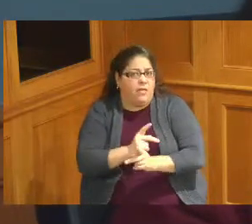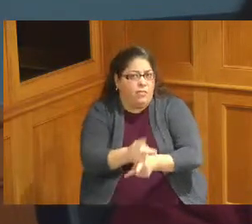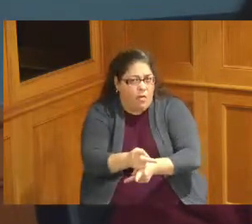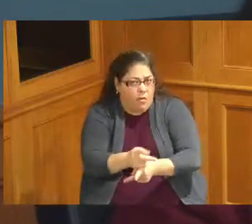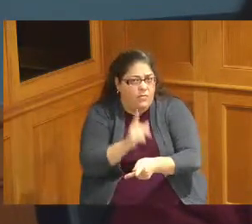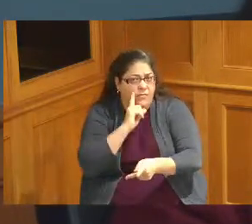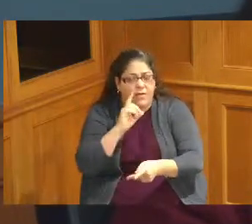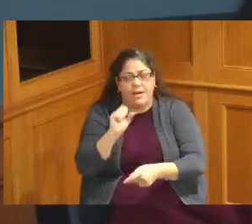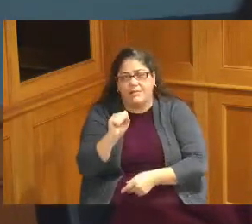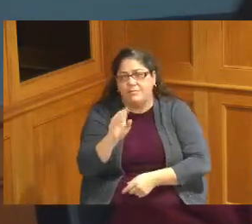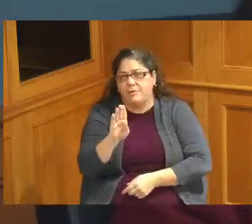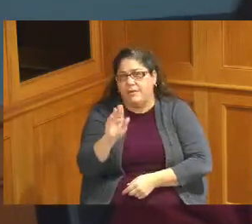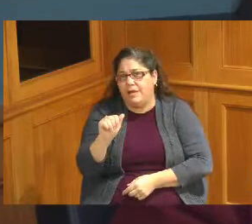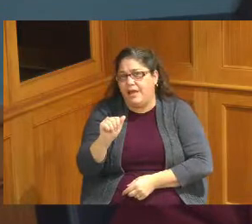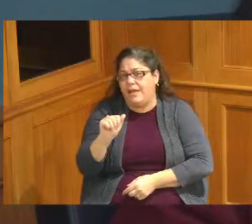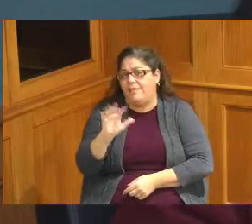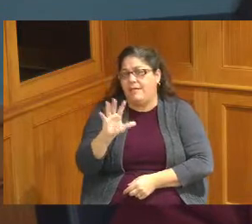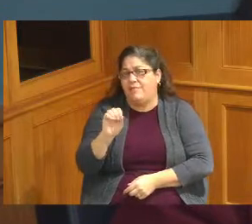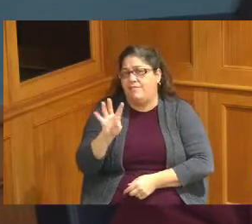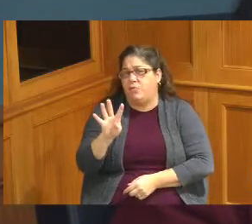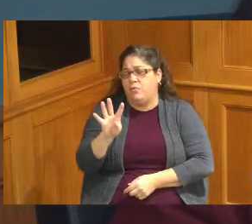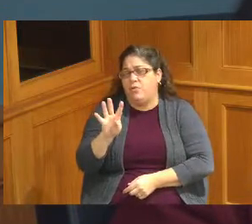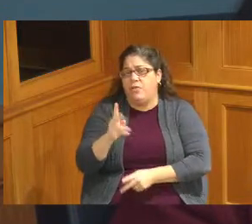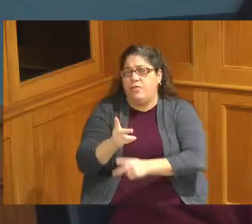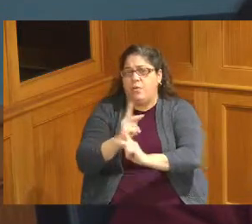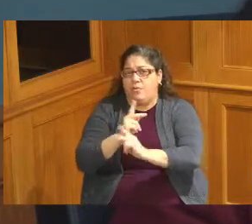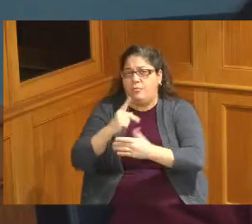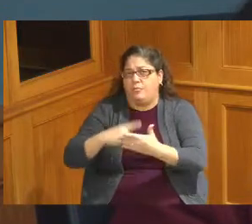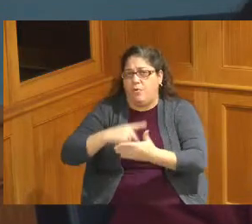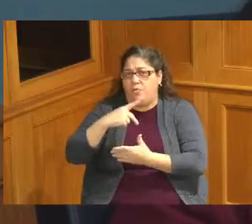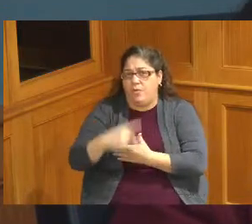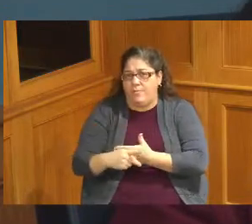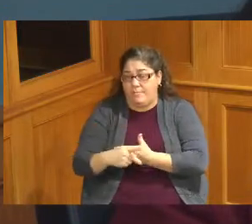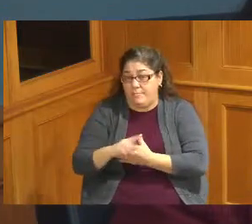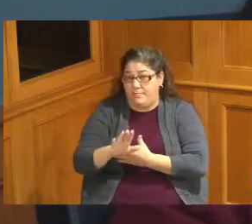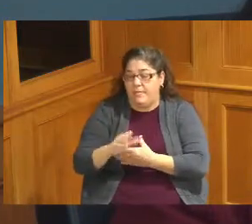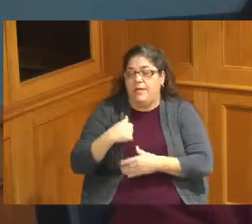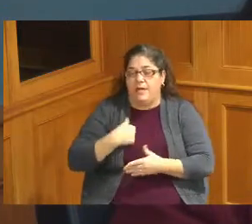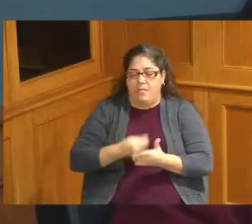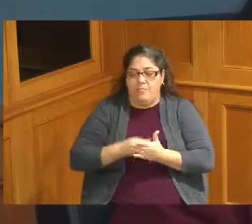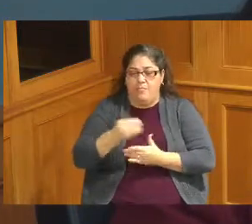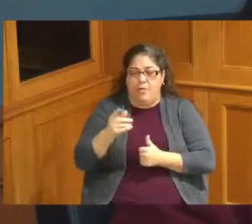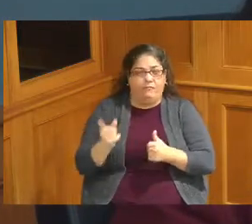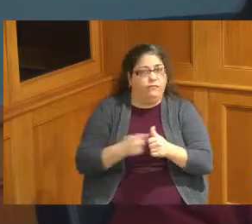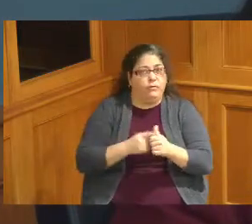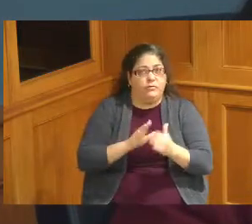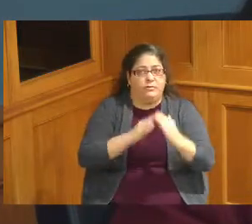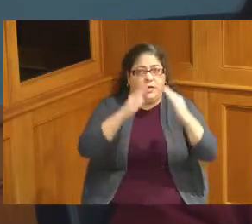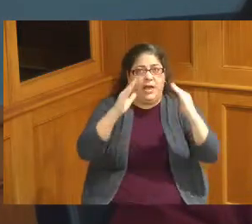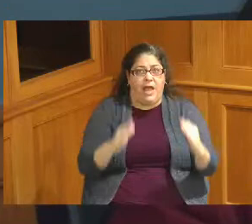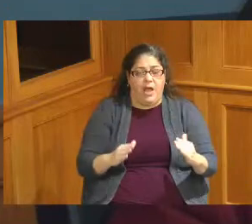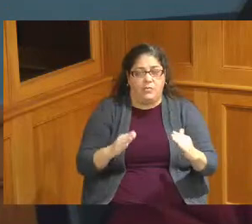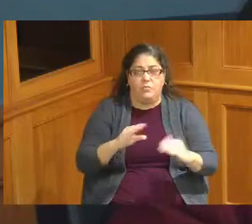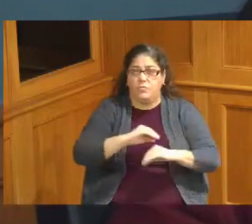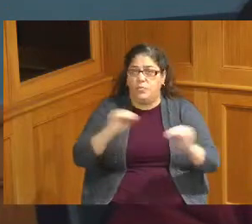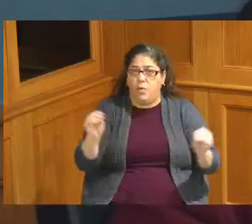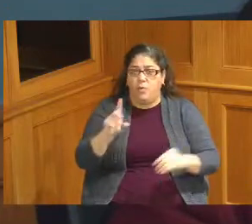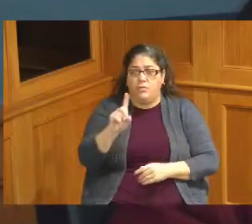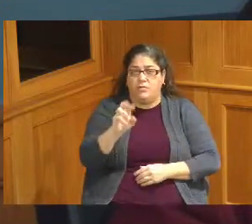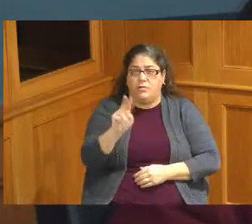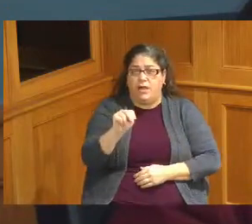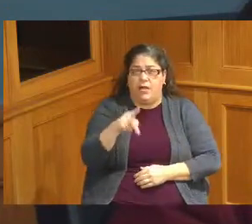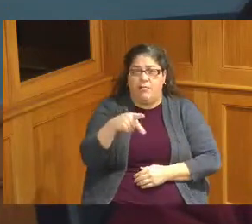SBA 504 loan program. And I know when I first bought my first house that if you didn't have money for a down